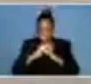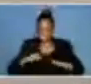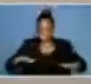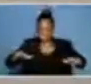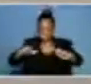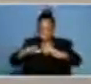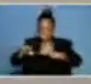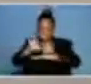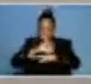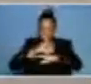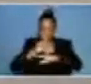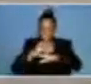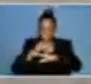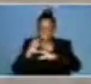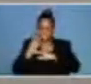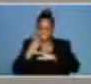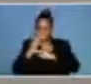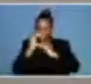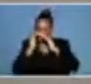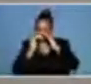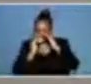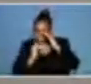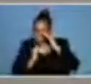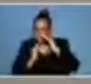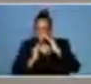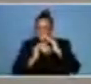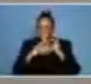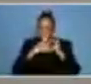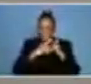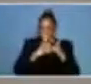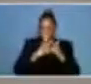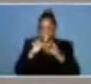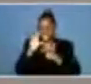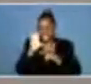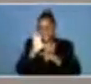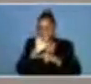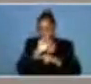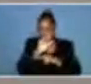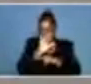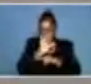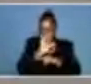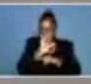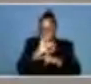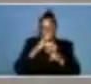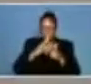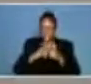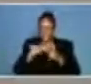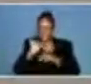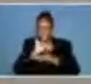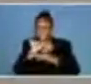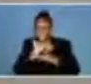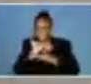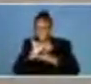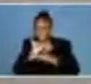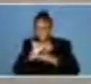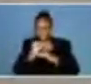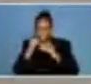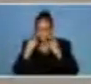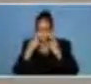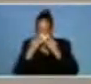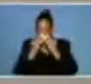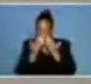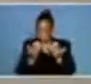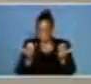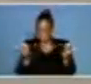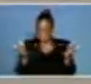how far the clay have to go, we'll start putting down the clay this week. And also, too, if you look at the edges of the